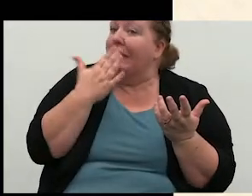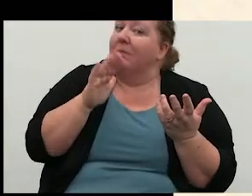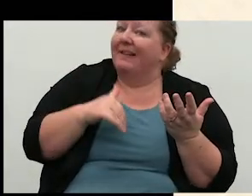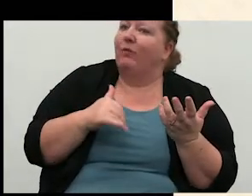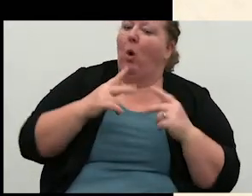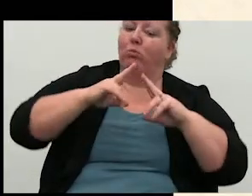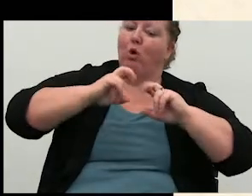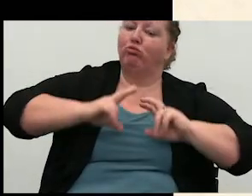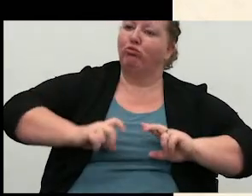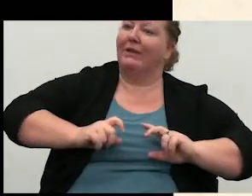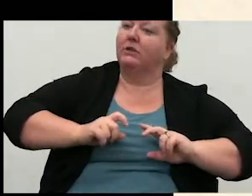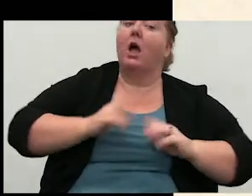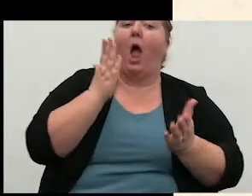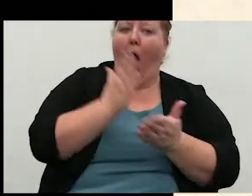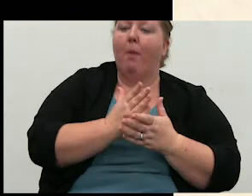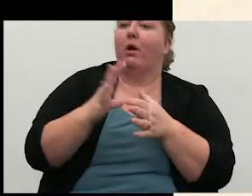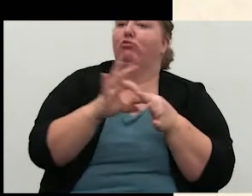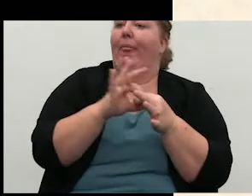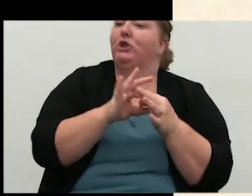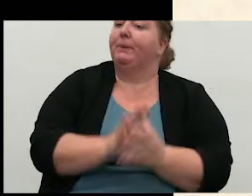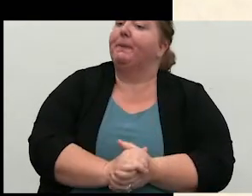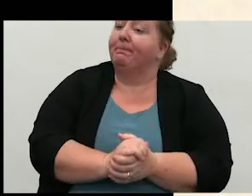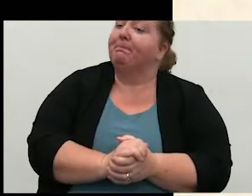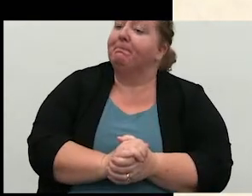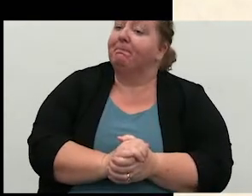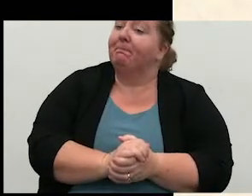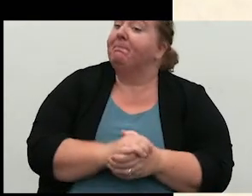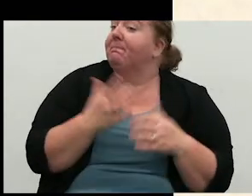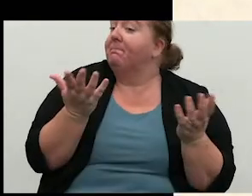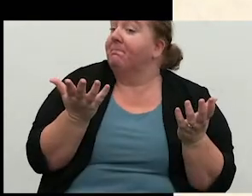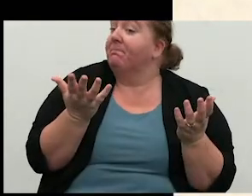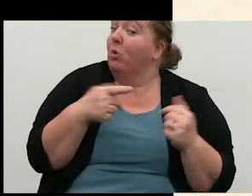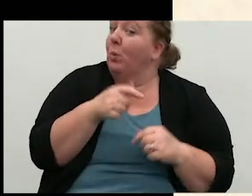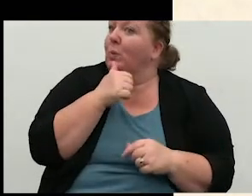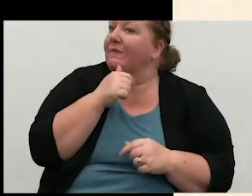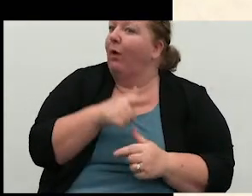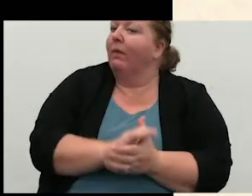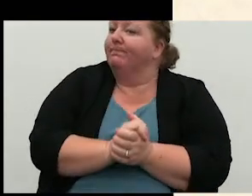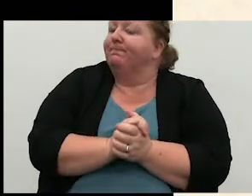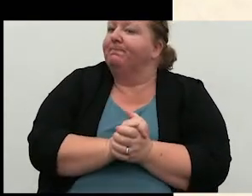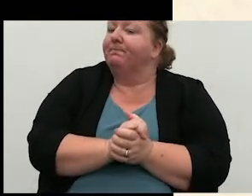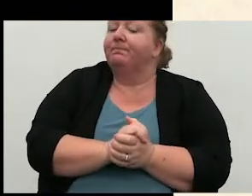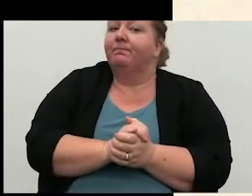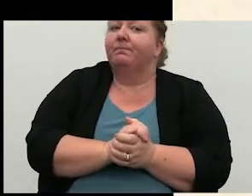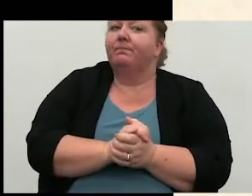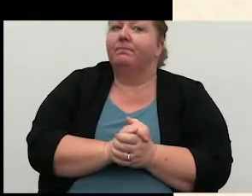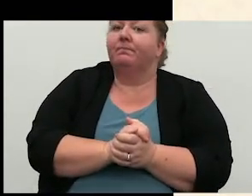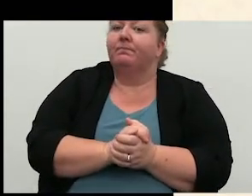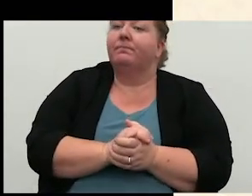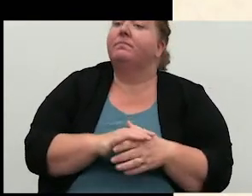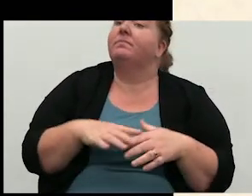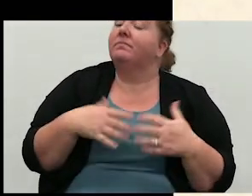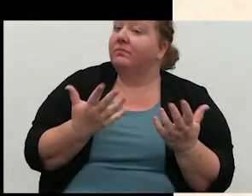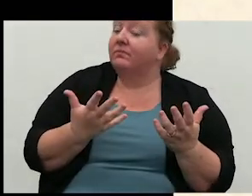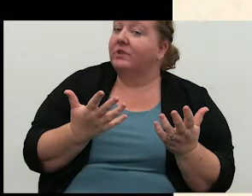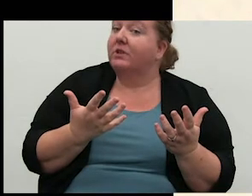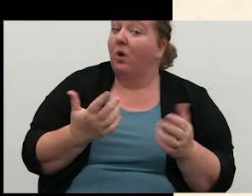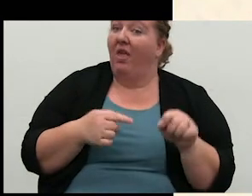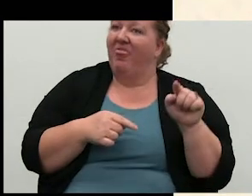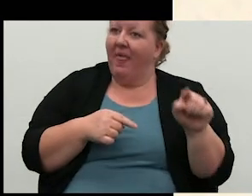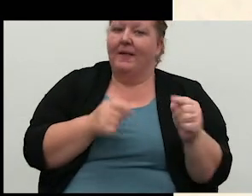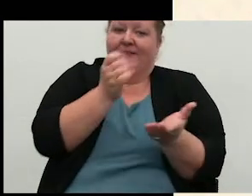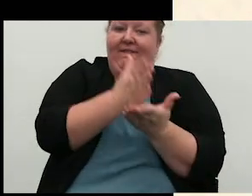published since that there is a relationship. So that was useful. And for him, he said,